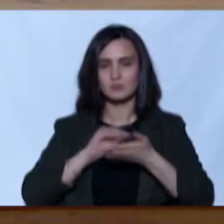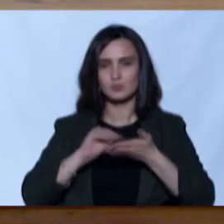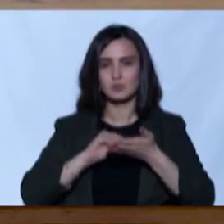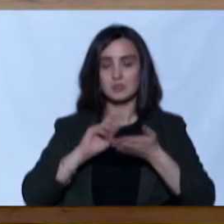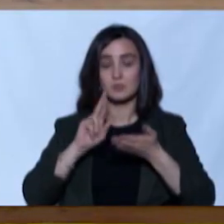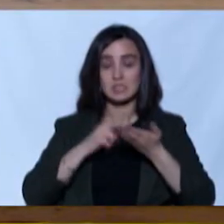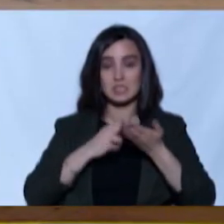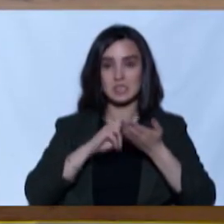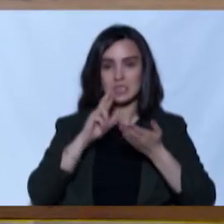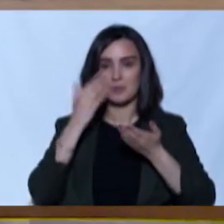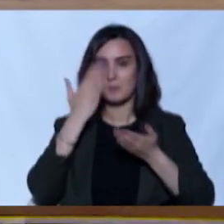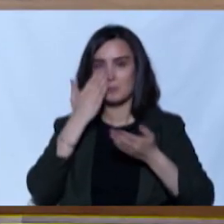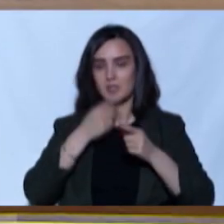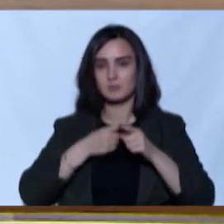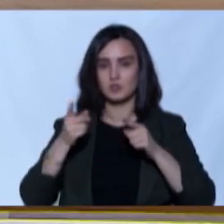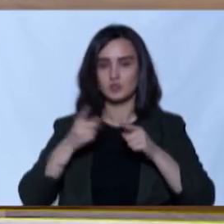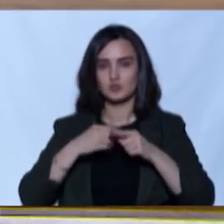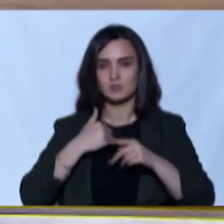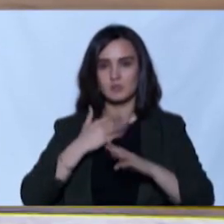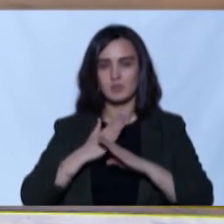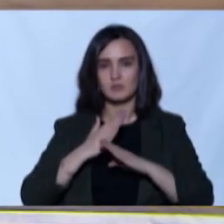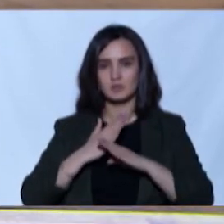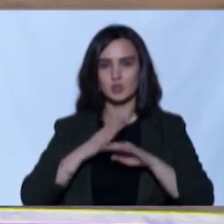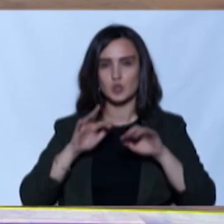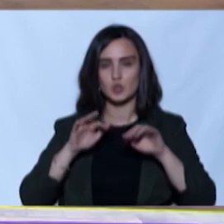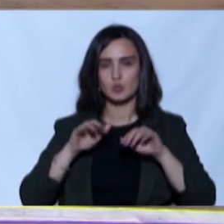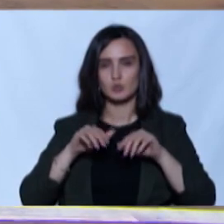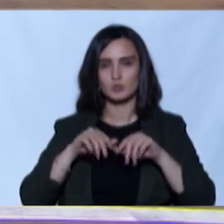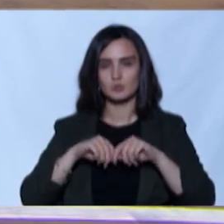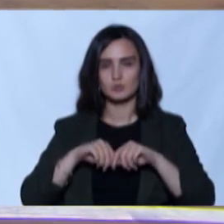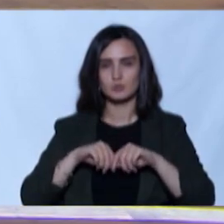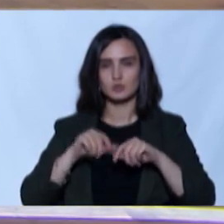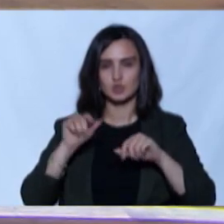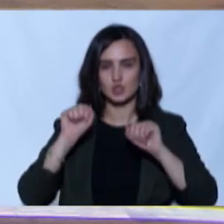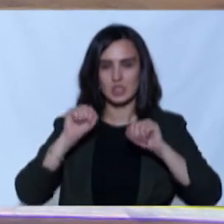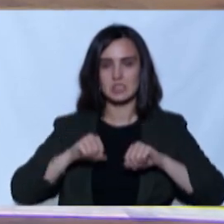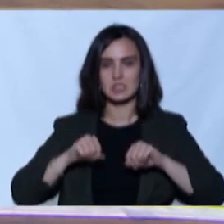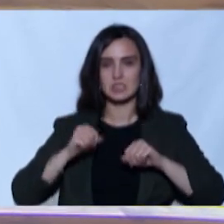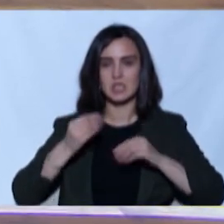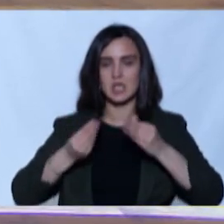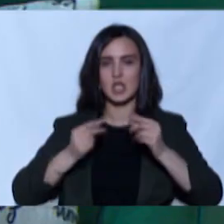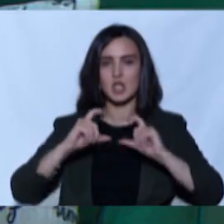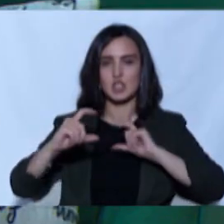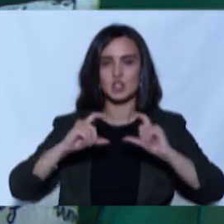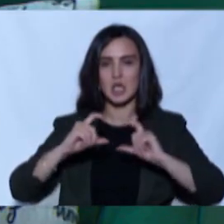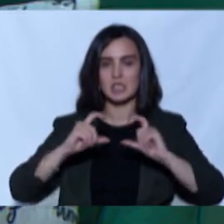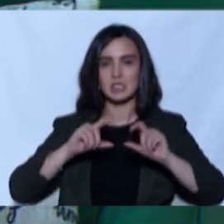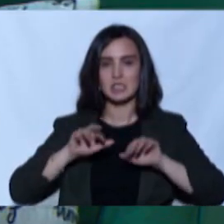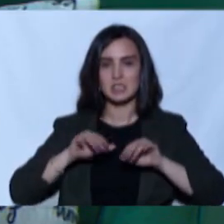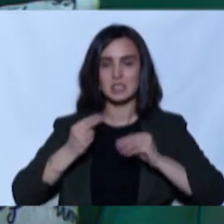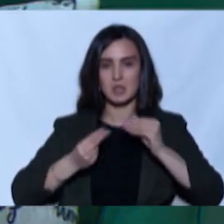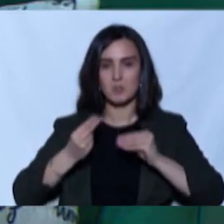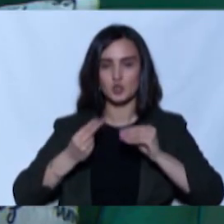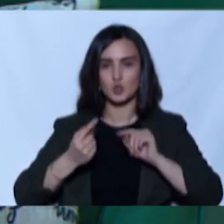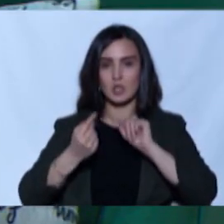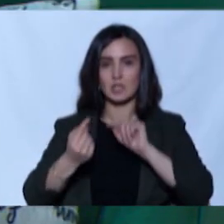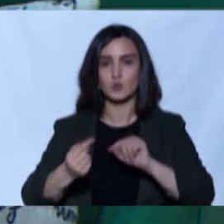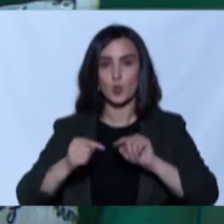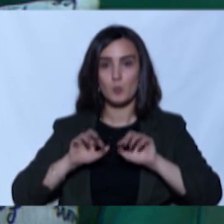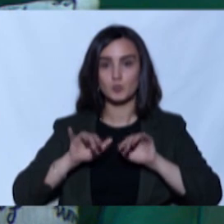film, we've got computer chess. So you could play chess against a computer. And at the